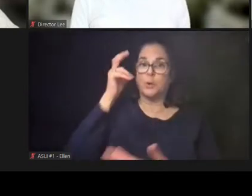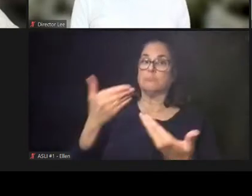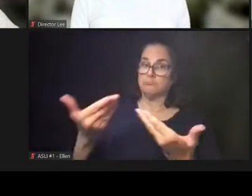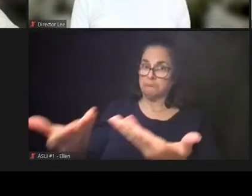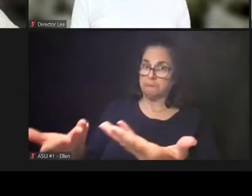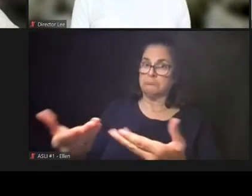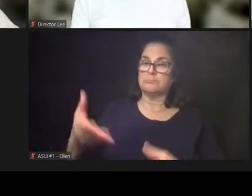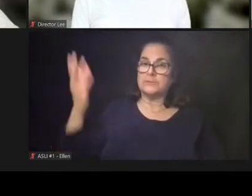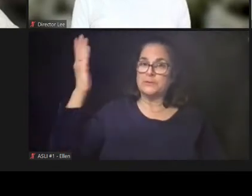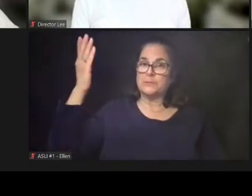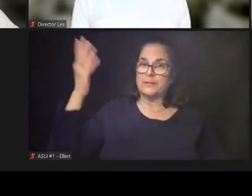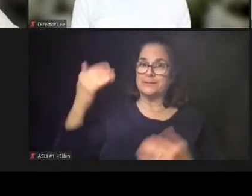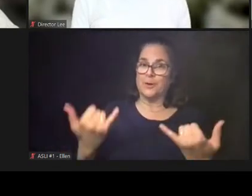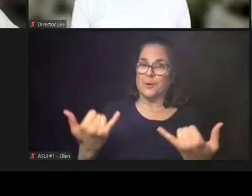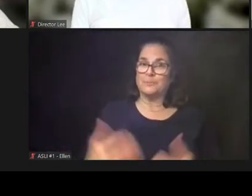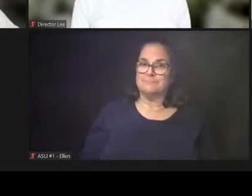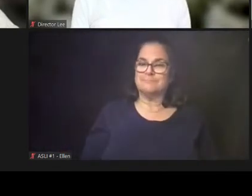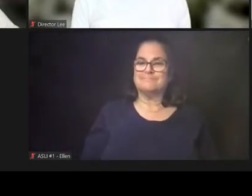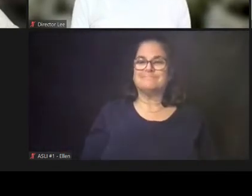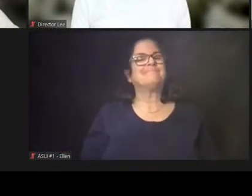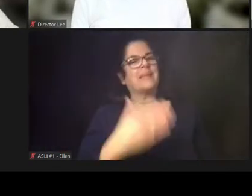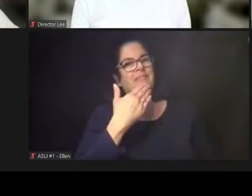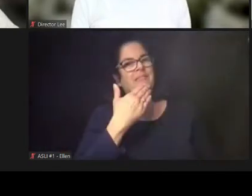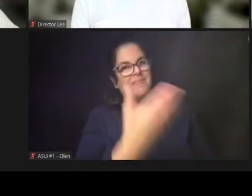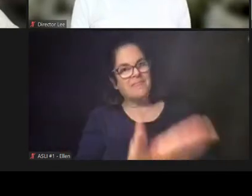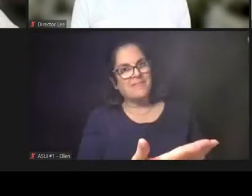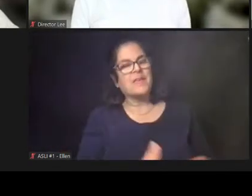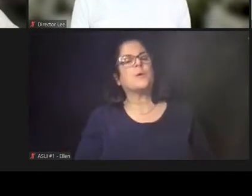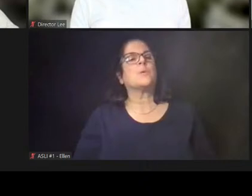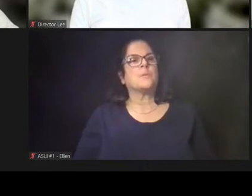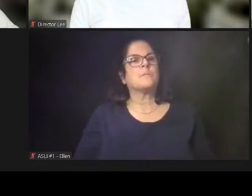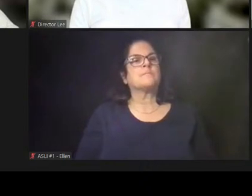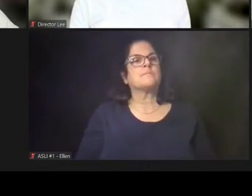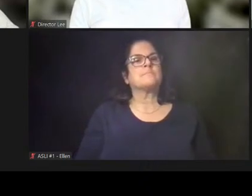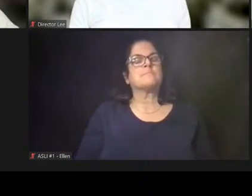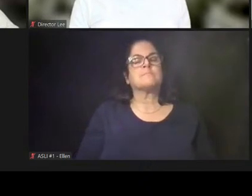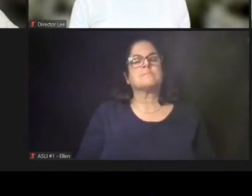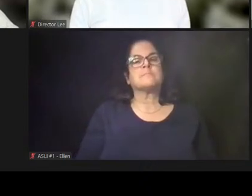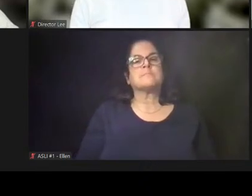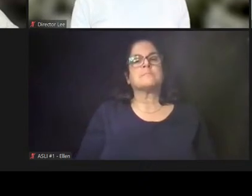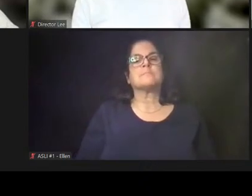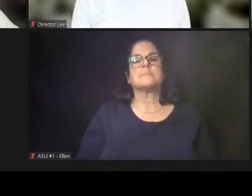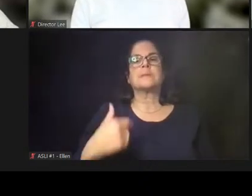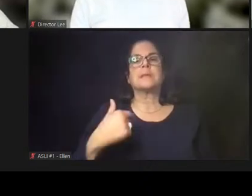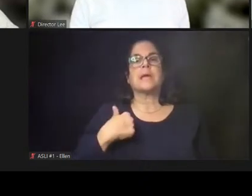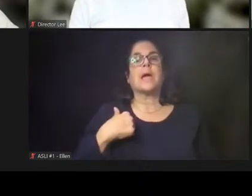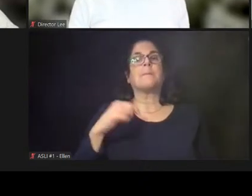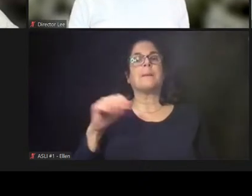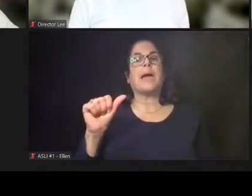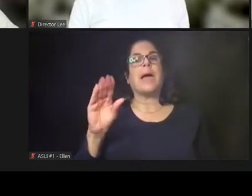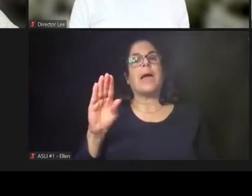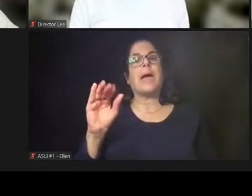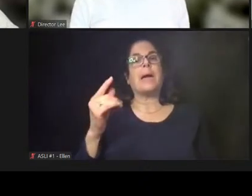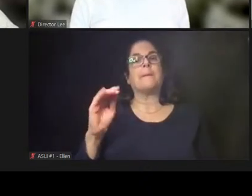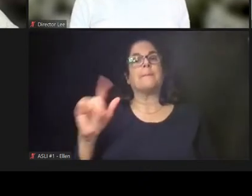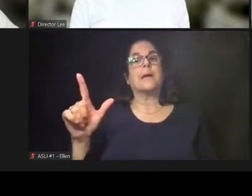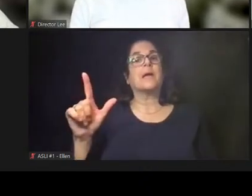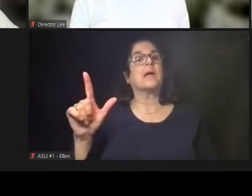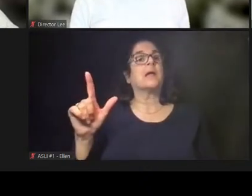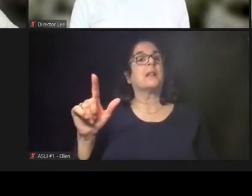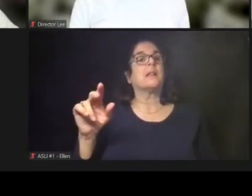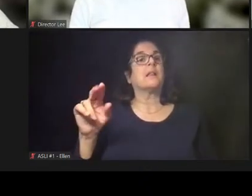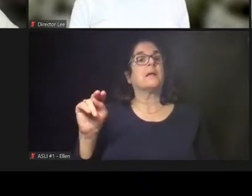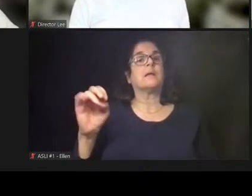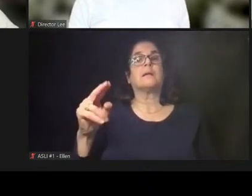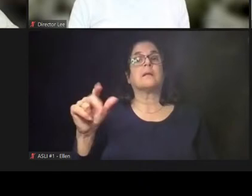board now. Thank you. Sure. I'm Abigail Nichols. I live in Streeterville.